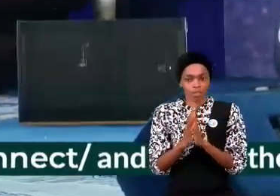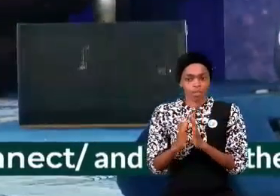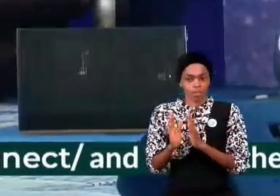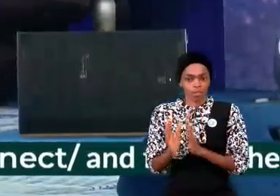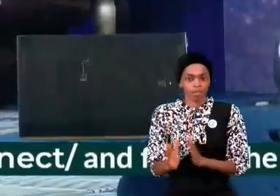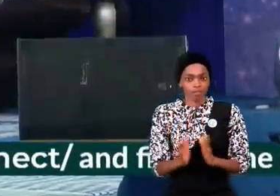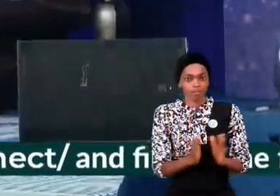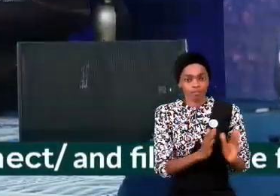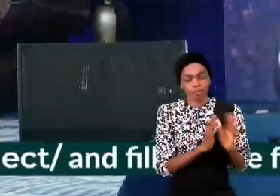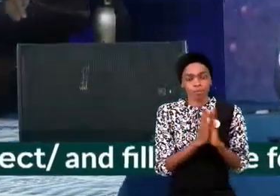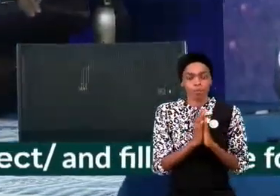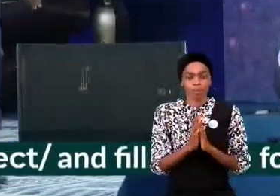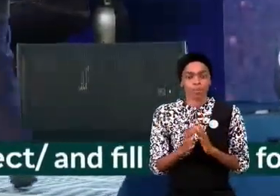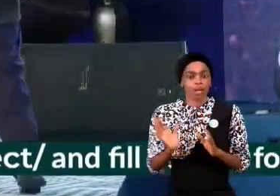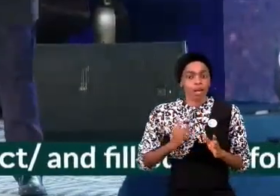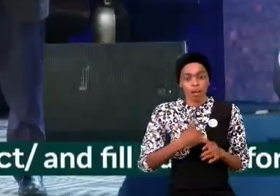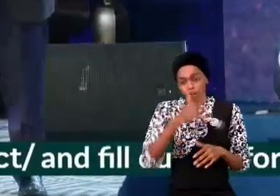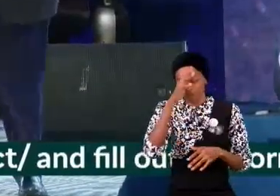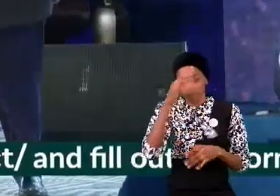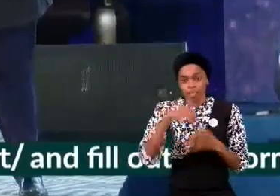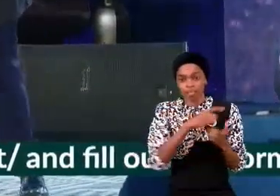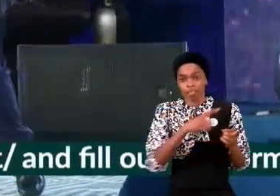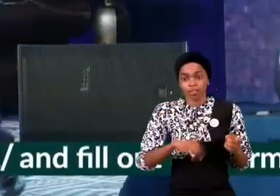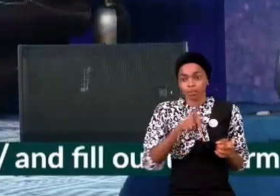Be ready to receive. Welcome, sir.